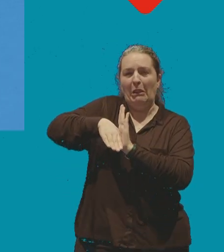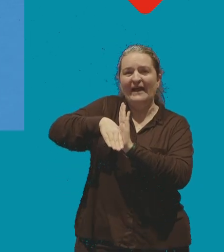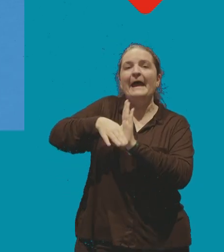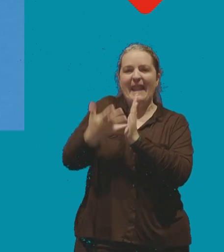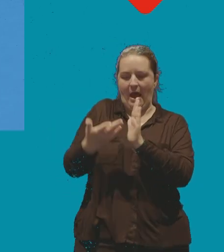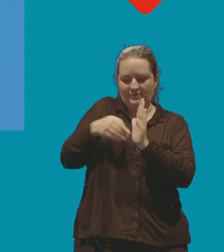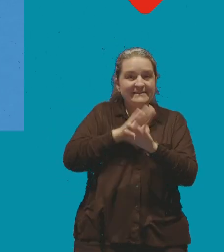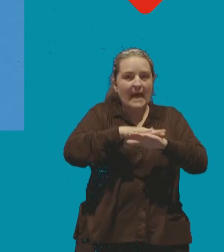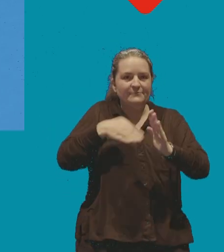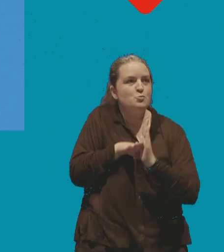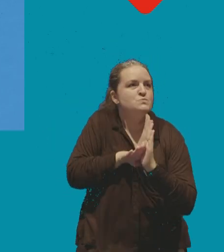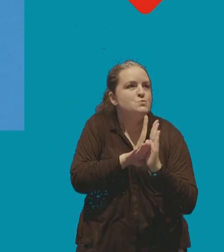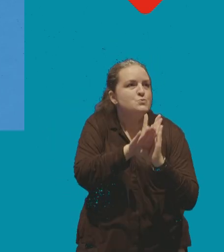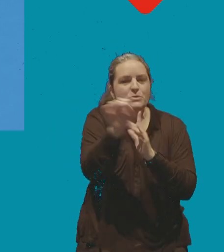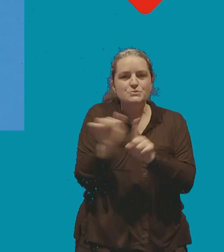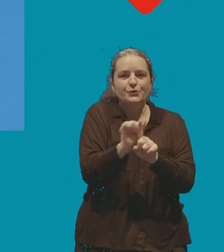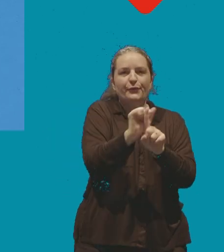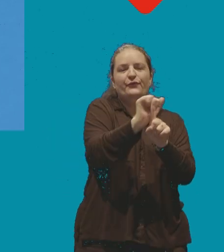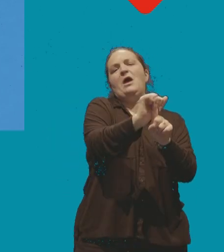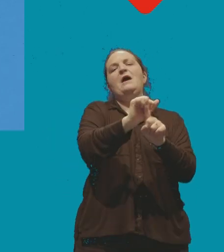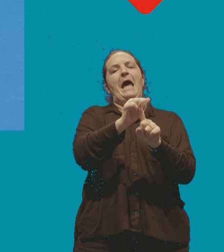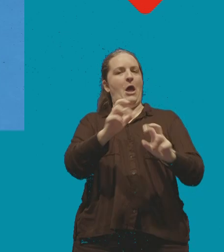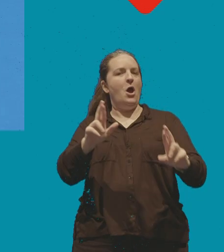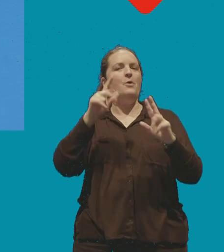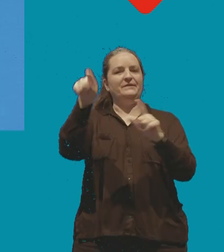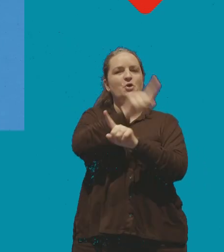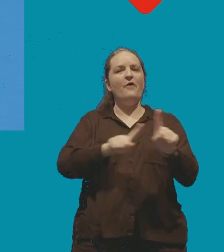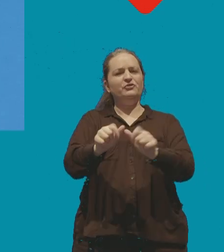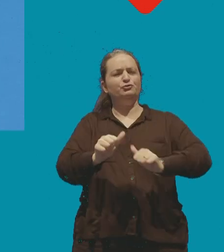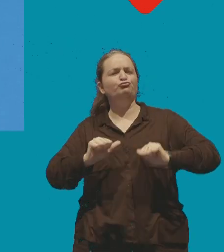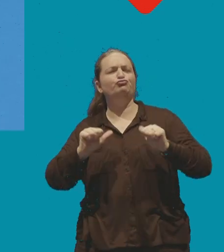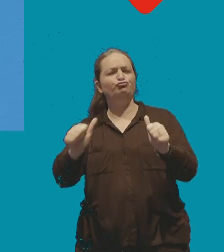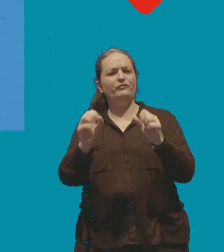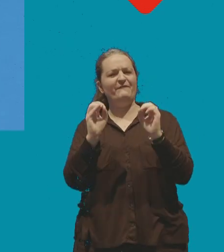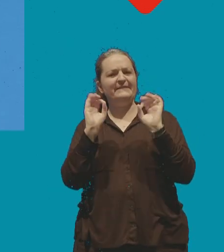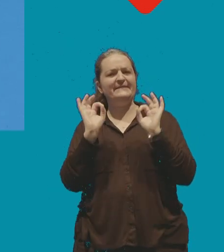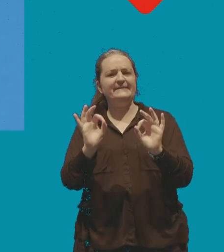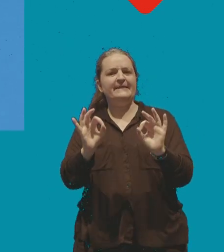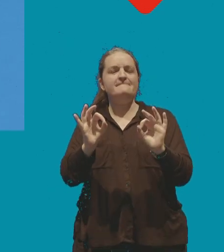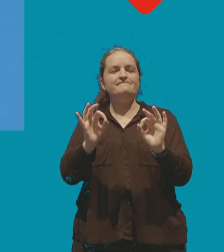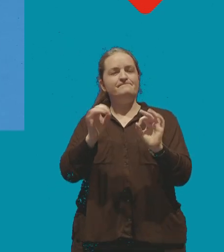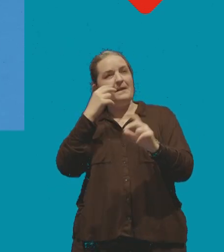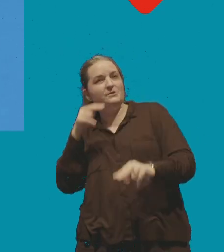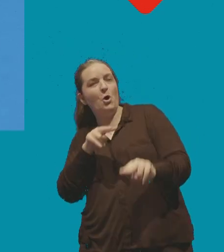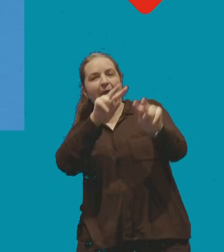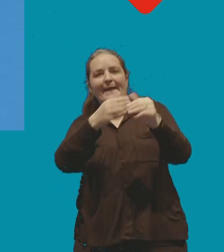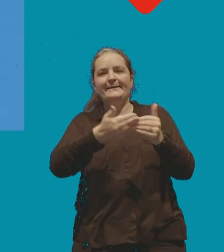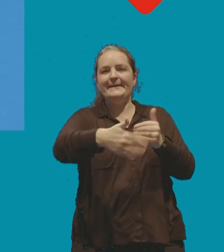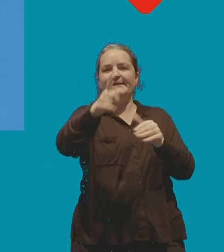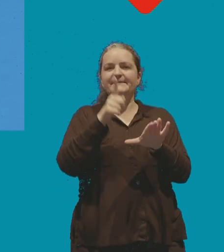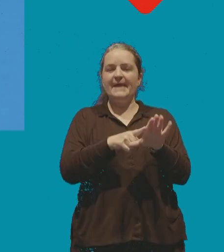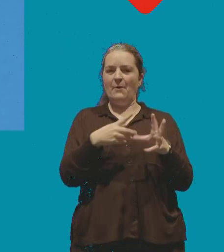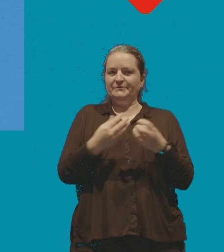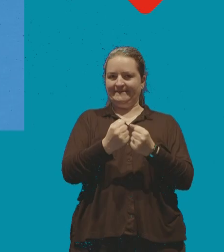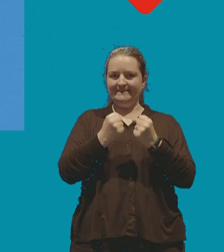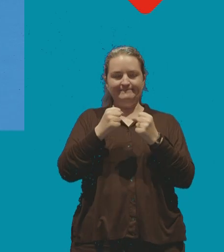and reinvigorate. Let's have a fruitful and fraternal conference. Let's look ahead to the next year with the same determination and fortitude